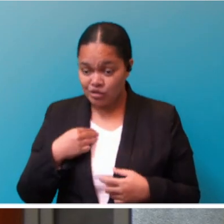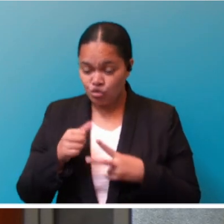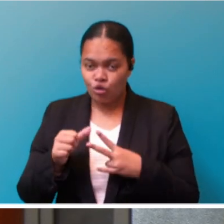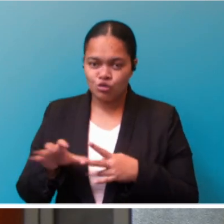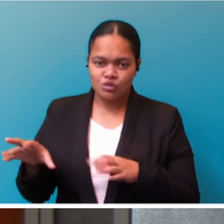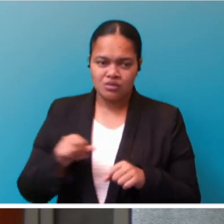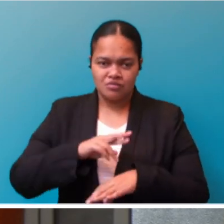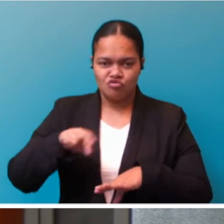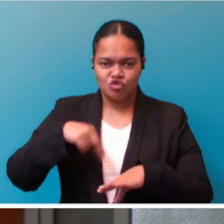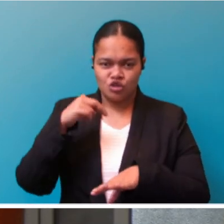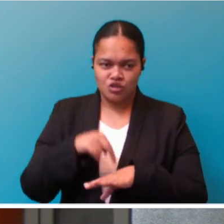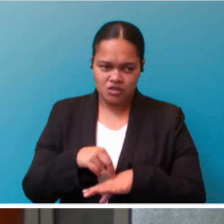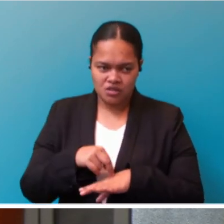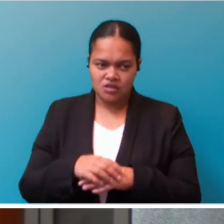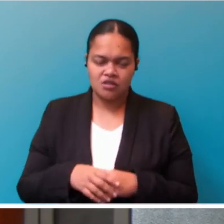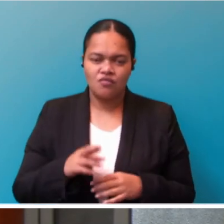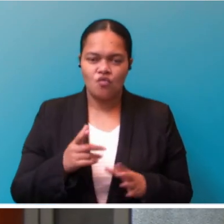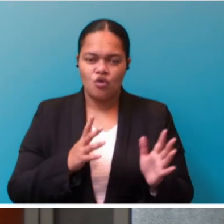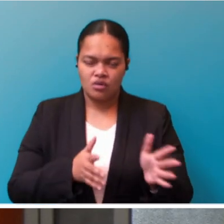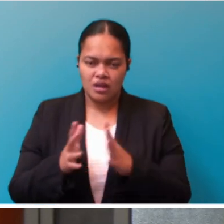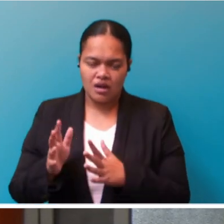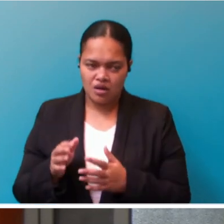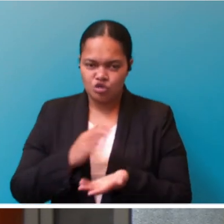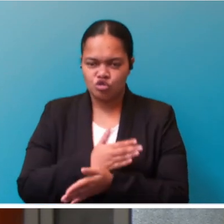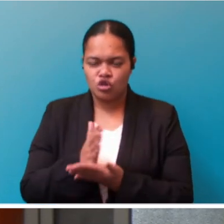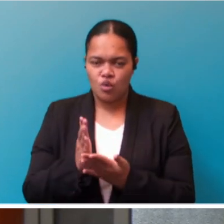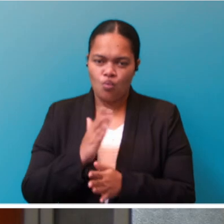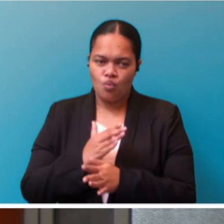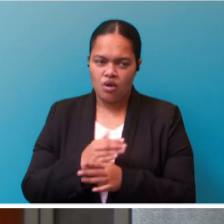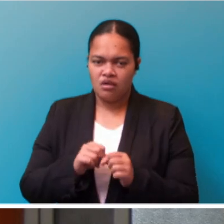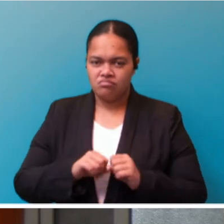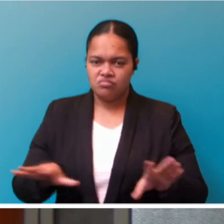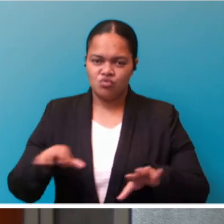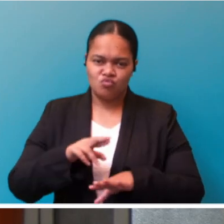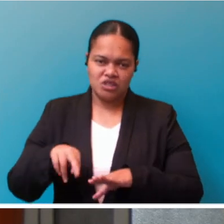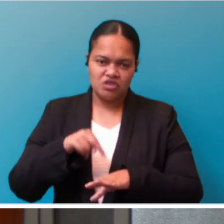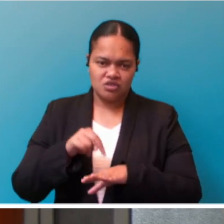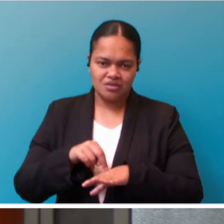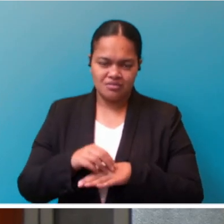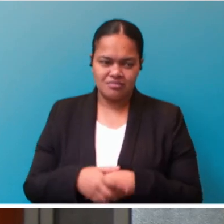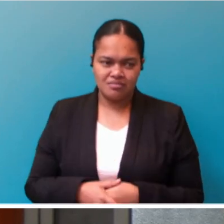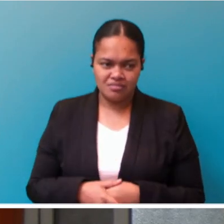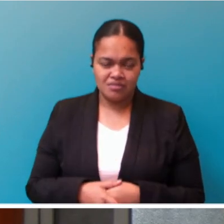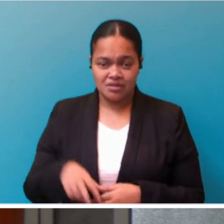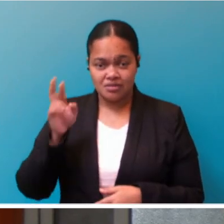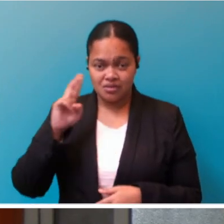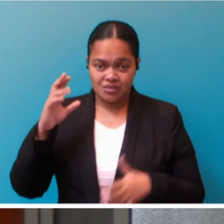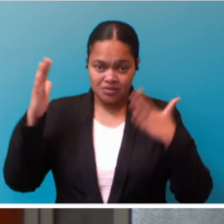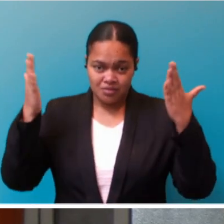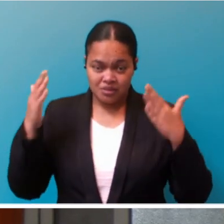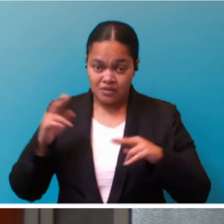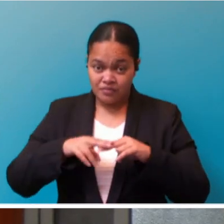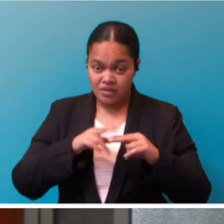regional counterparts for breakfast Talanoa for sharing of work in this space across the region. Mr. Speaker,